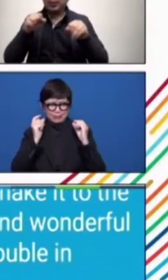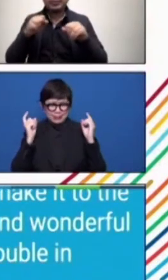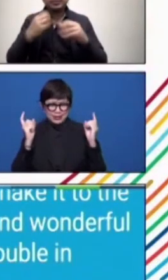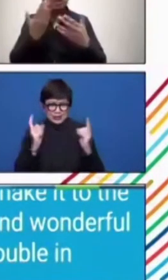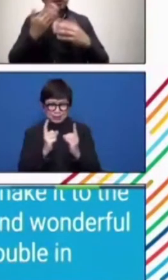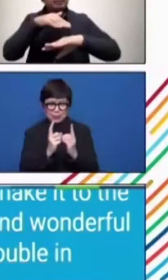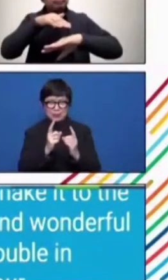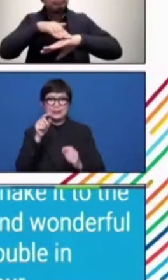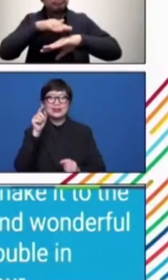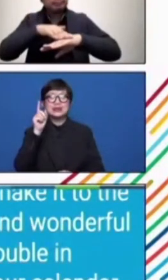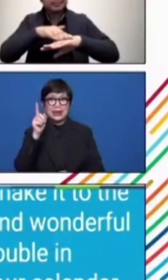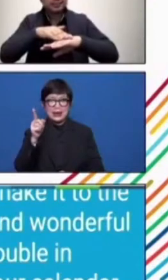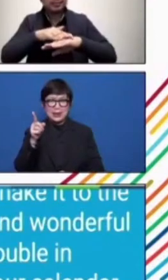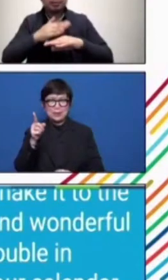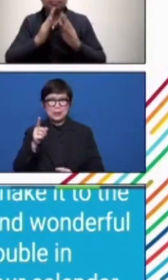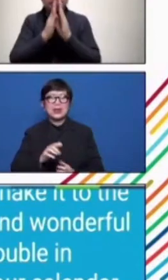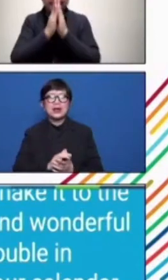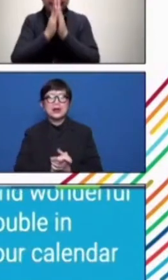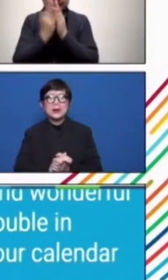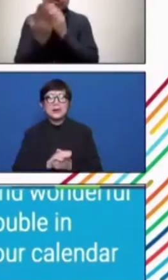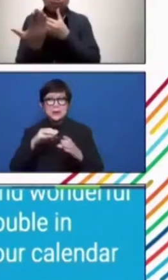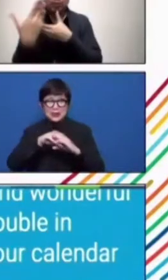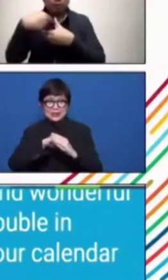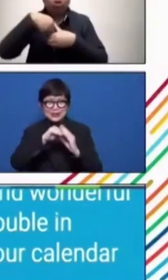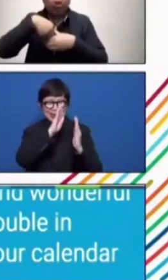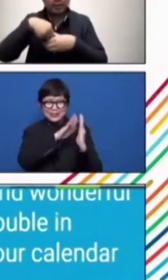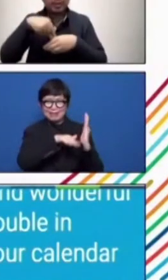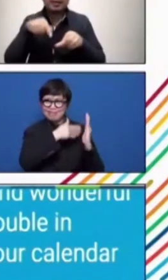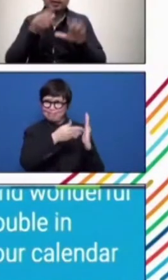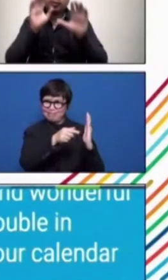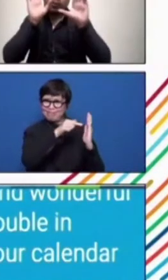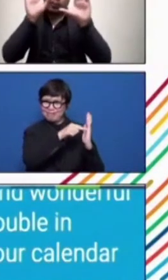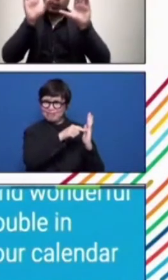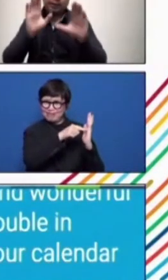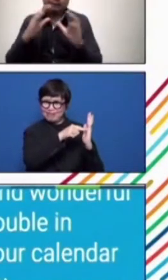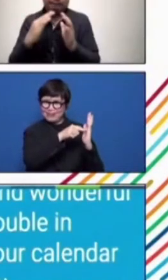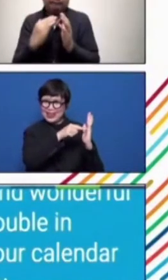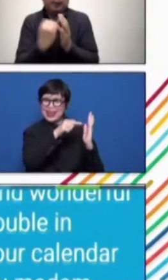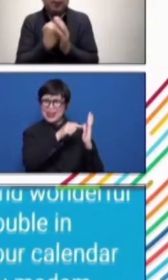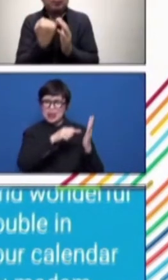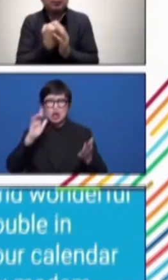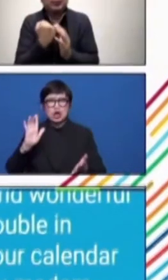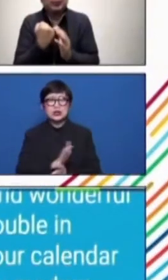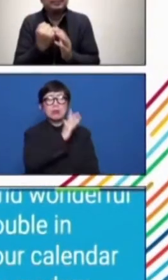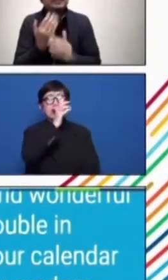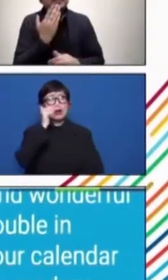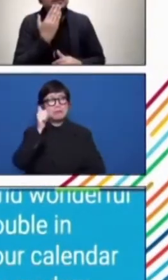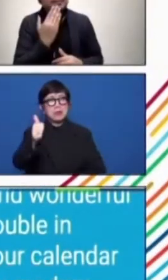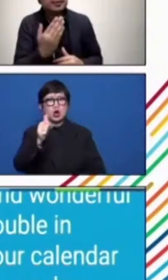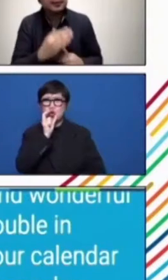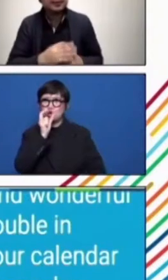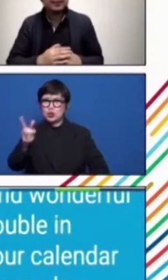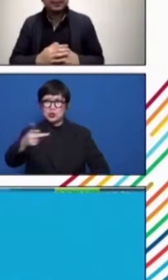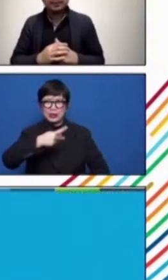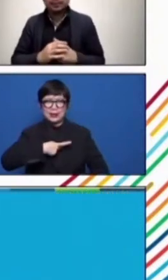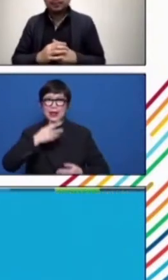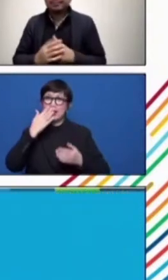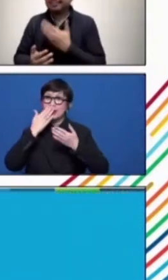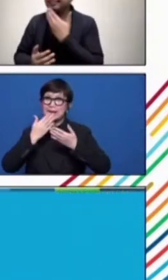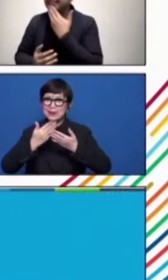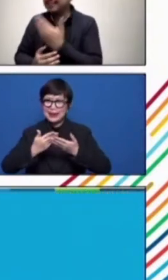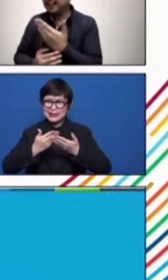your calendar because this is going to be a wonderful opportunity thank you madam thank you